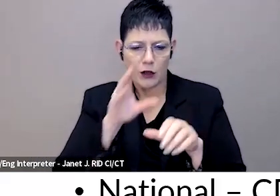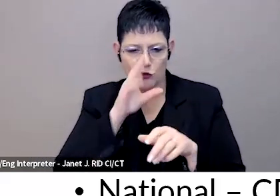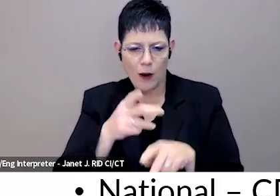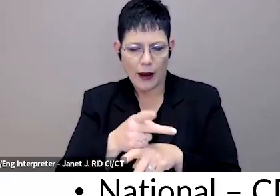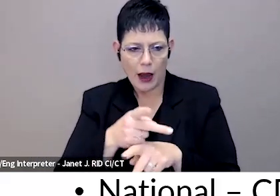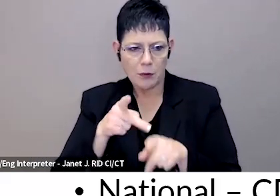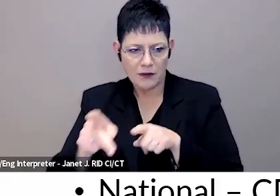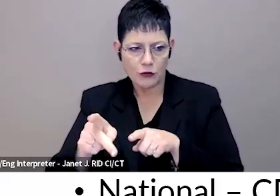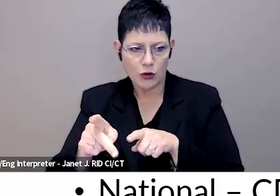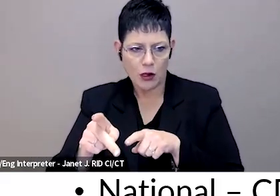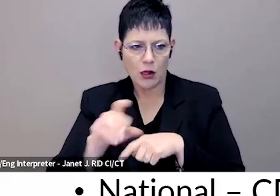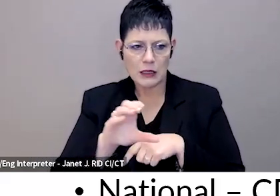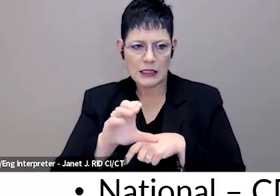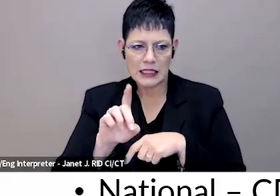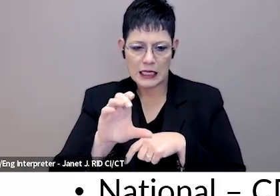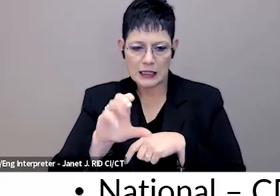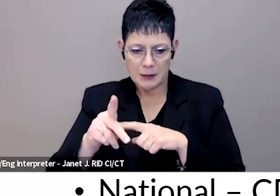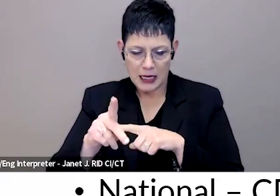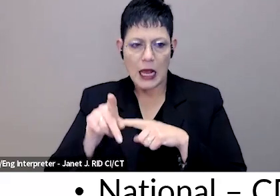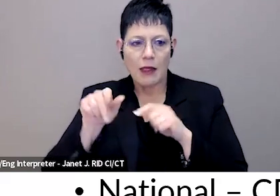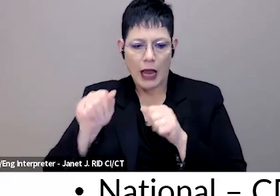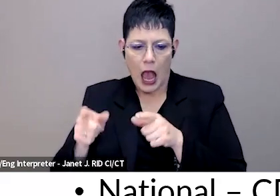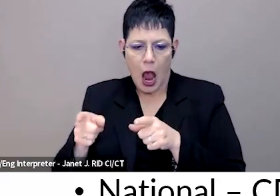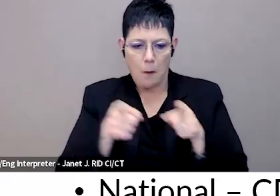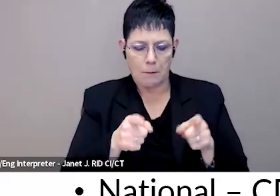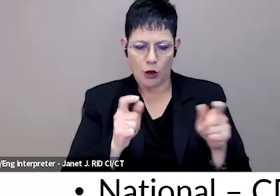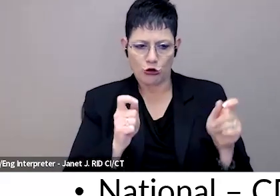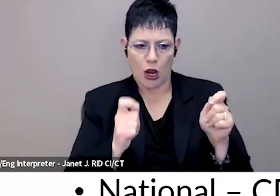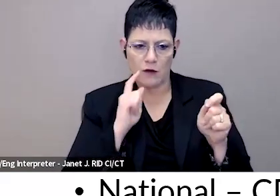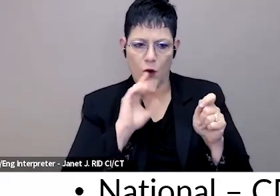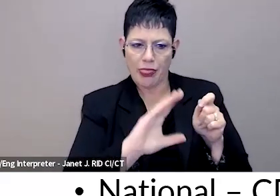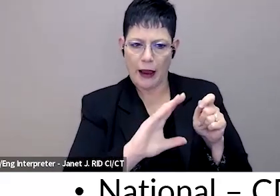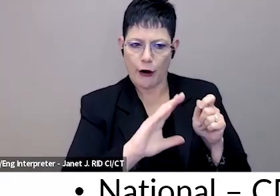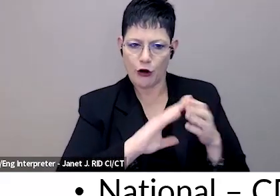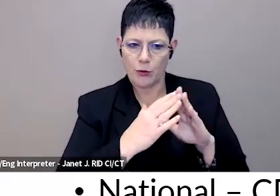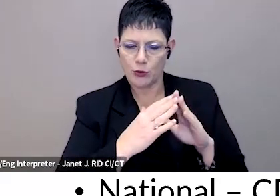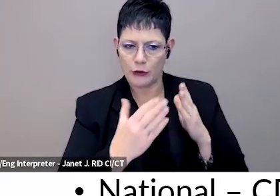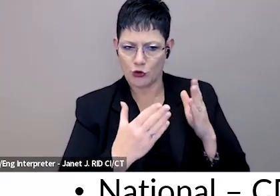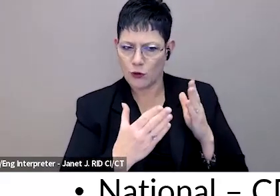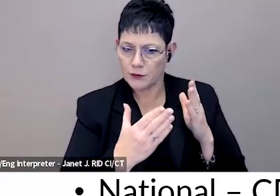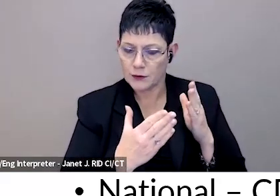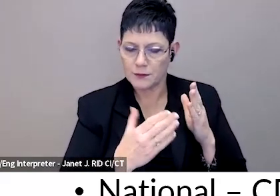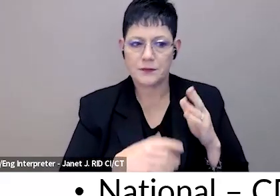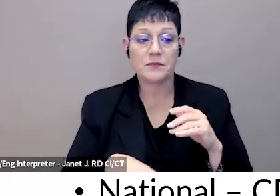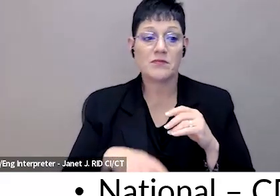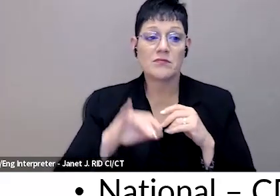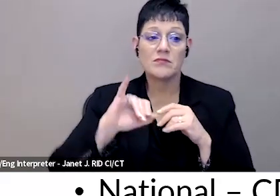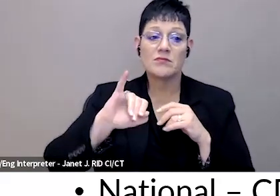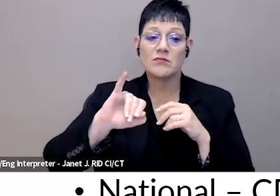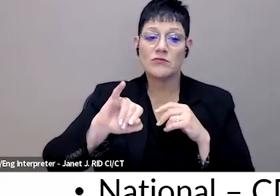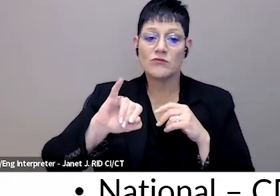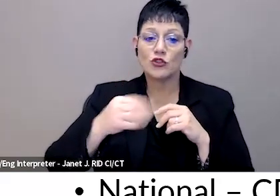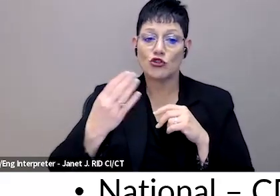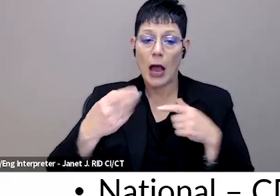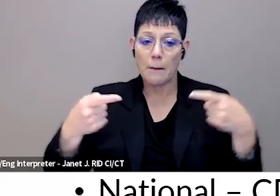training to meet the requirements that they would need for their populations that they serve. And again, the job matching platform could be